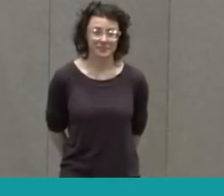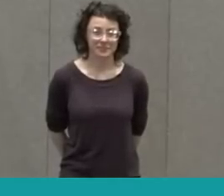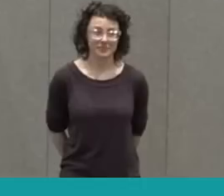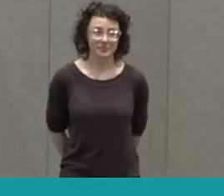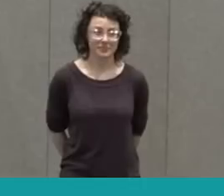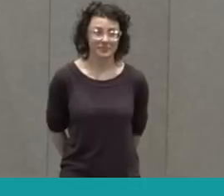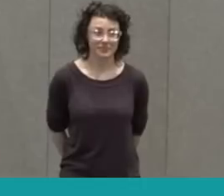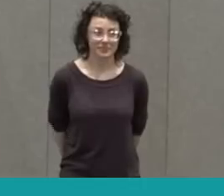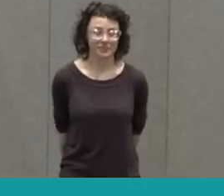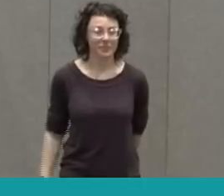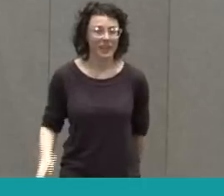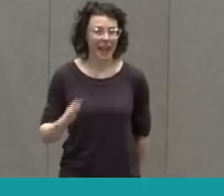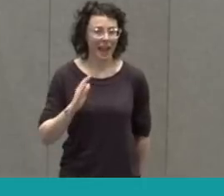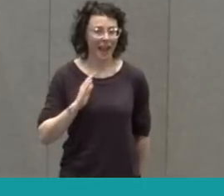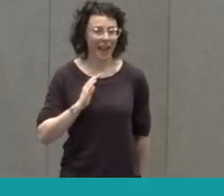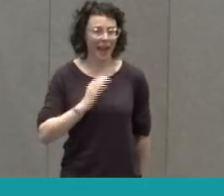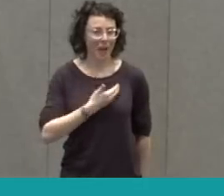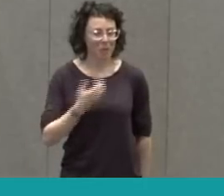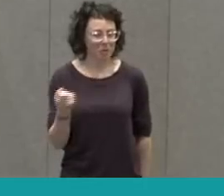And then R12s.